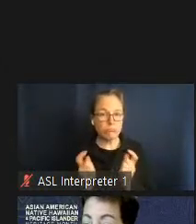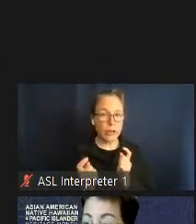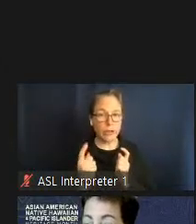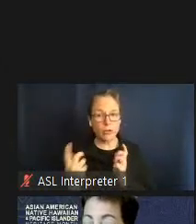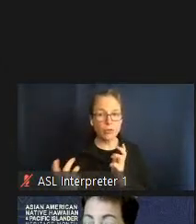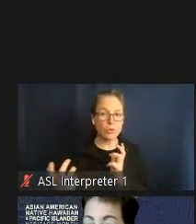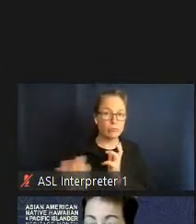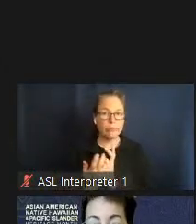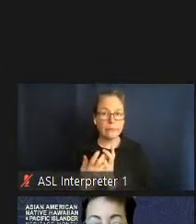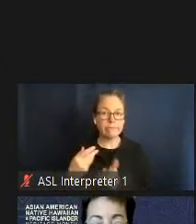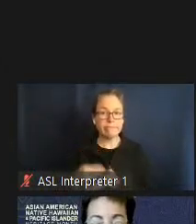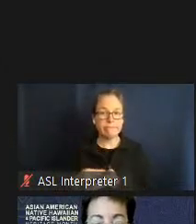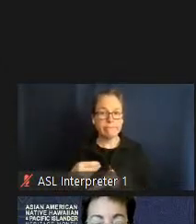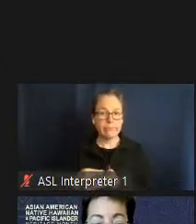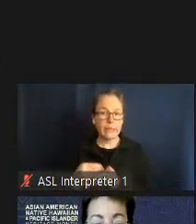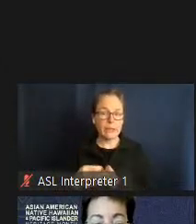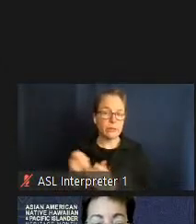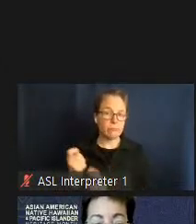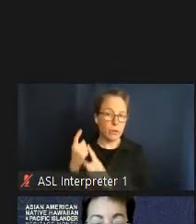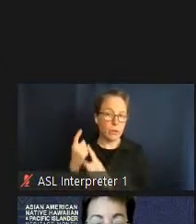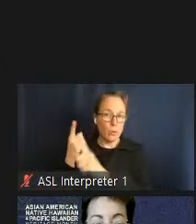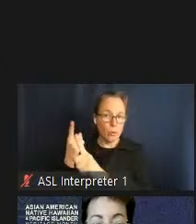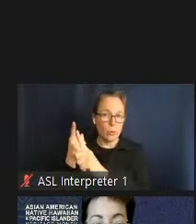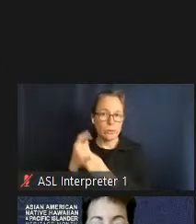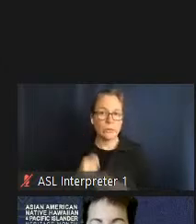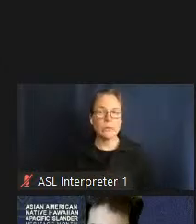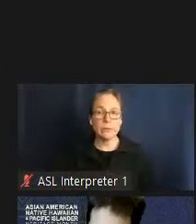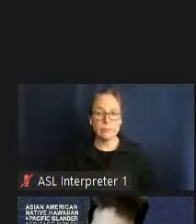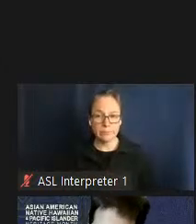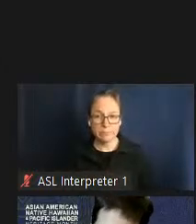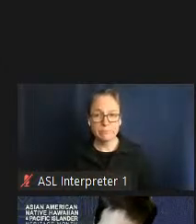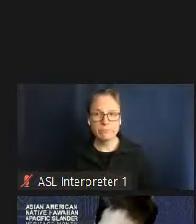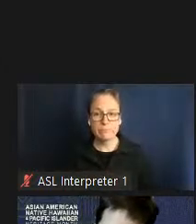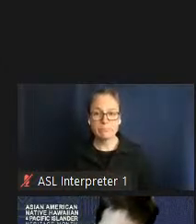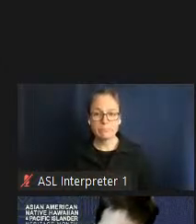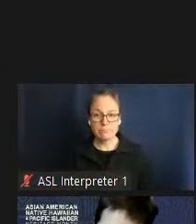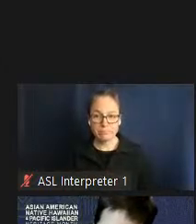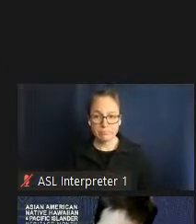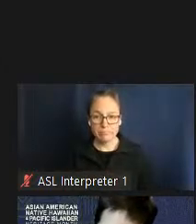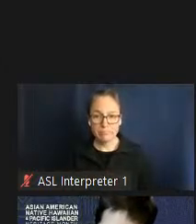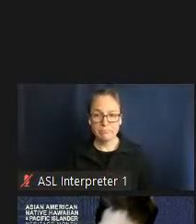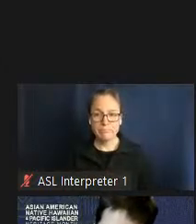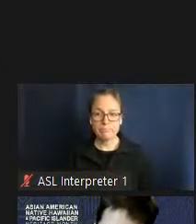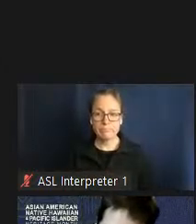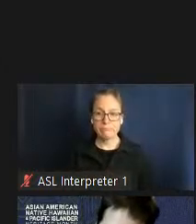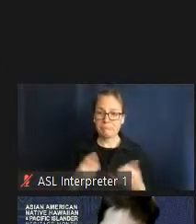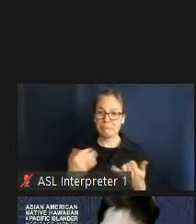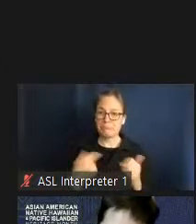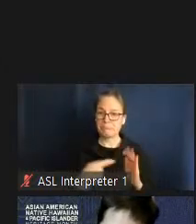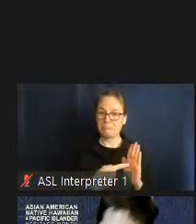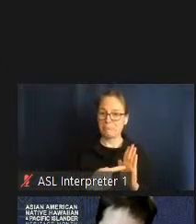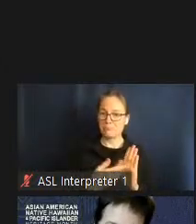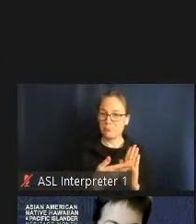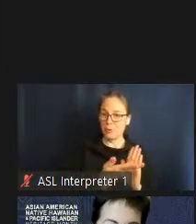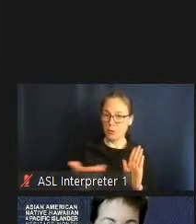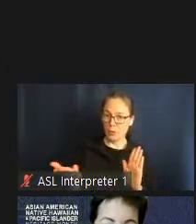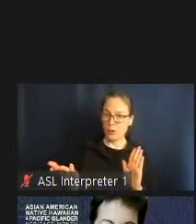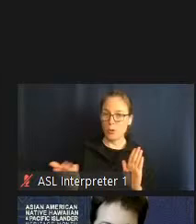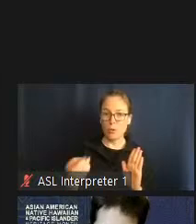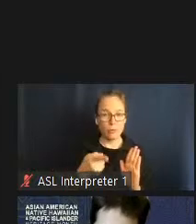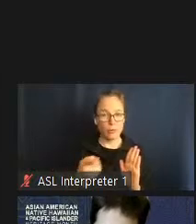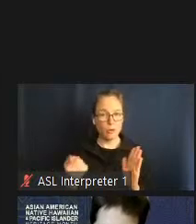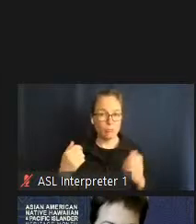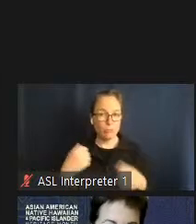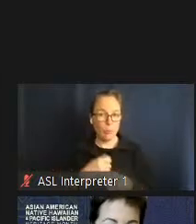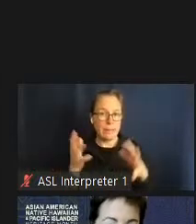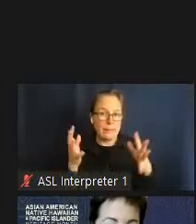our budget target amount. And then now they come to you in terms of how you make your decision